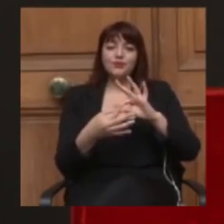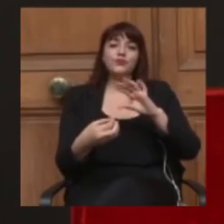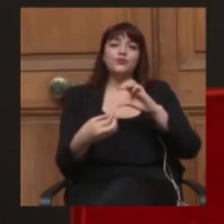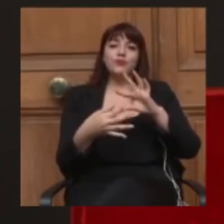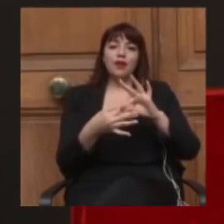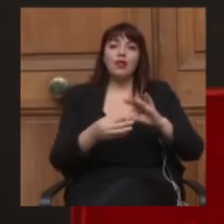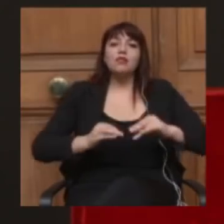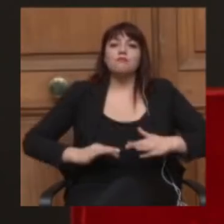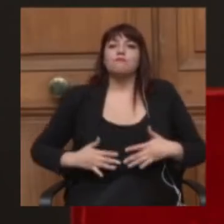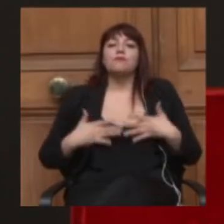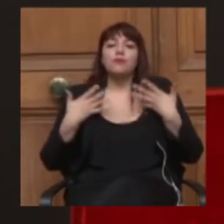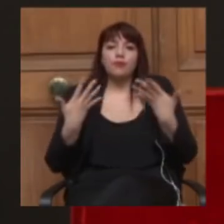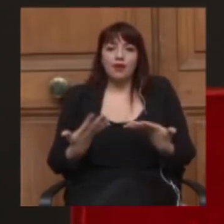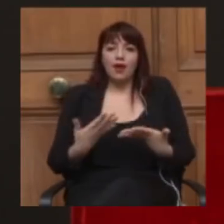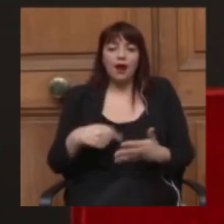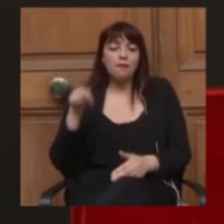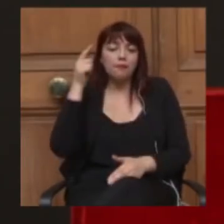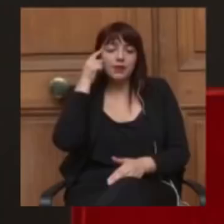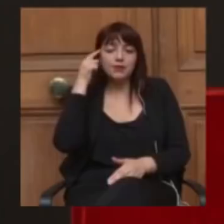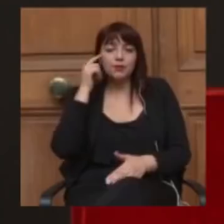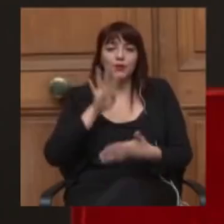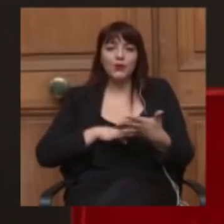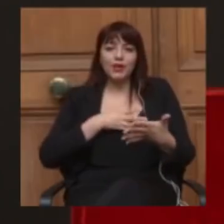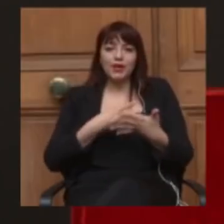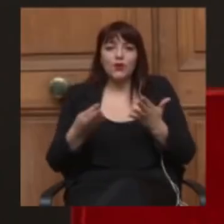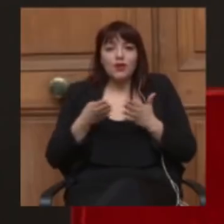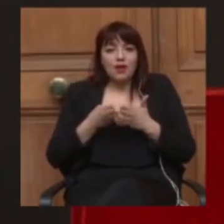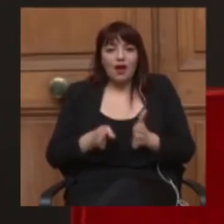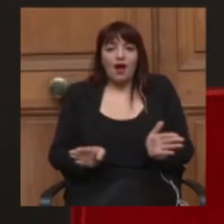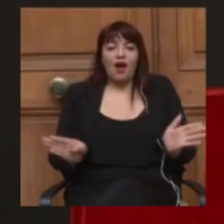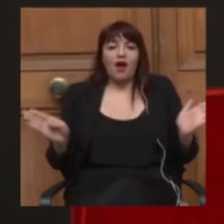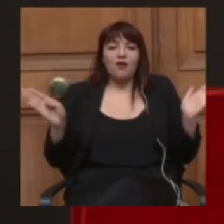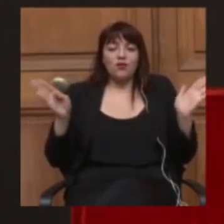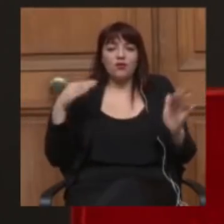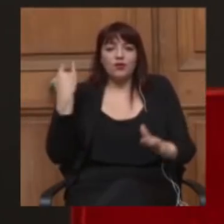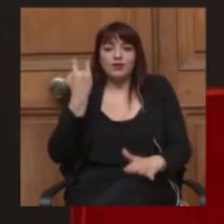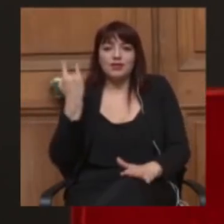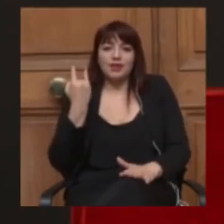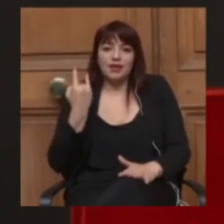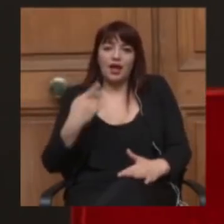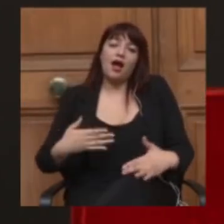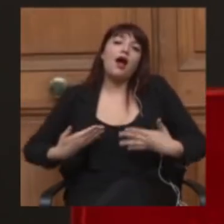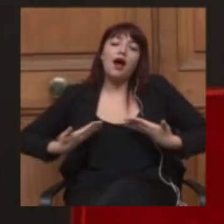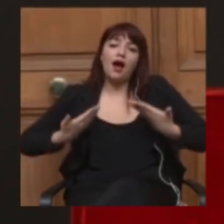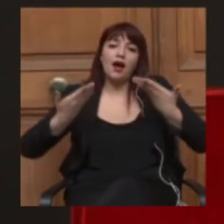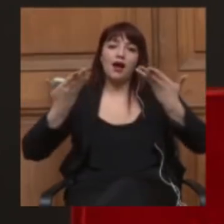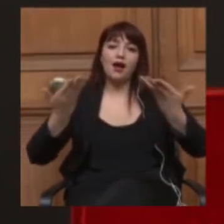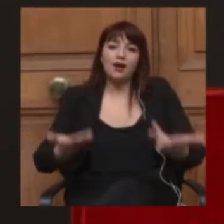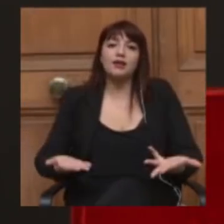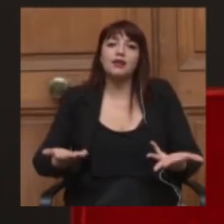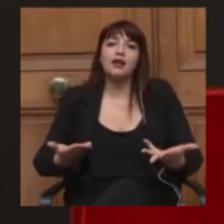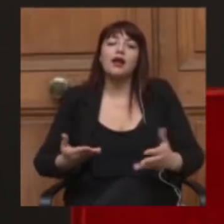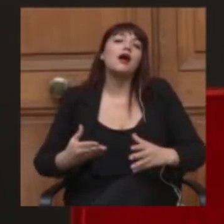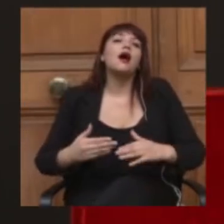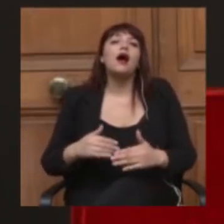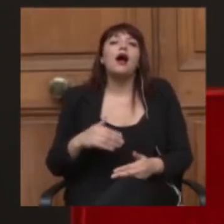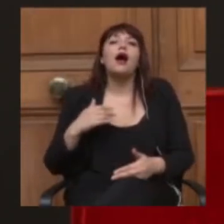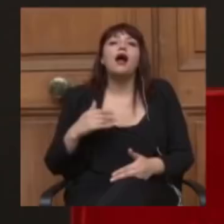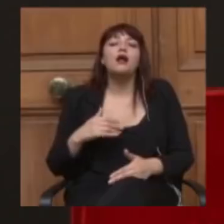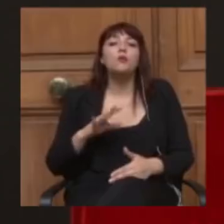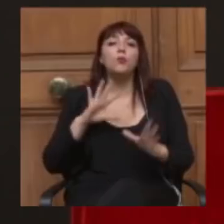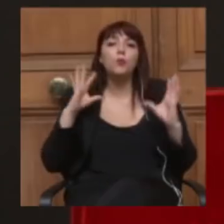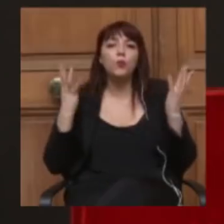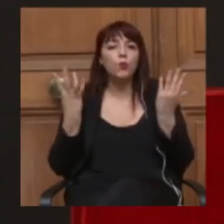thinking that opens the university to the teeming life outside its walls. I am honored to find